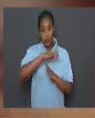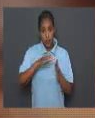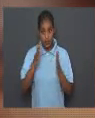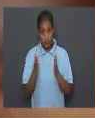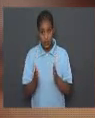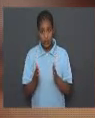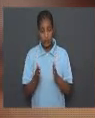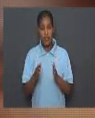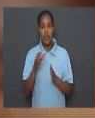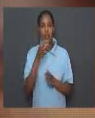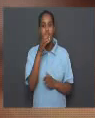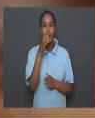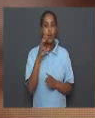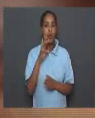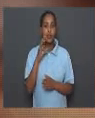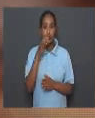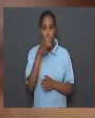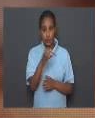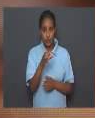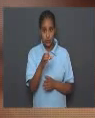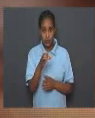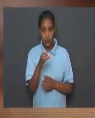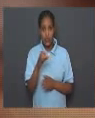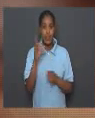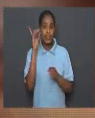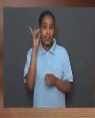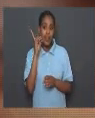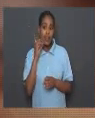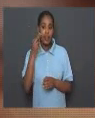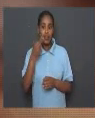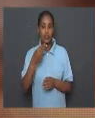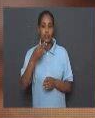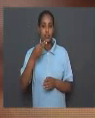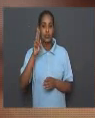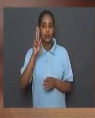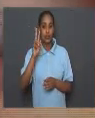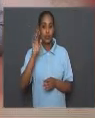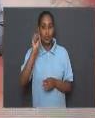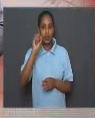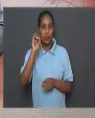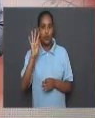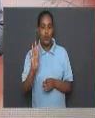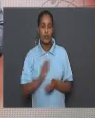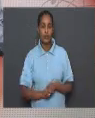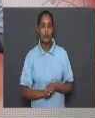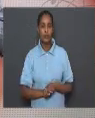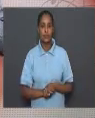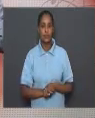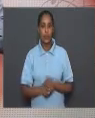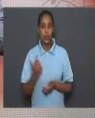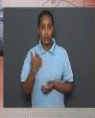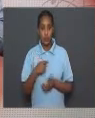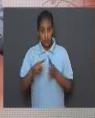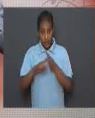electrolysis of aqueous solutions of dilute sulfuric acid. We